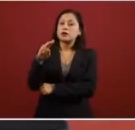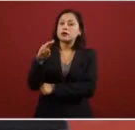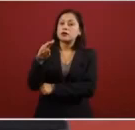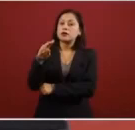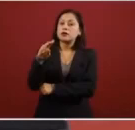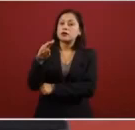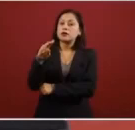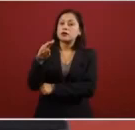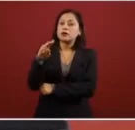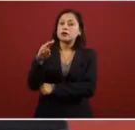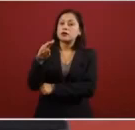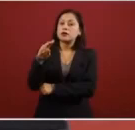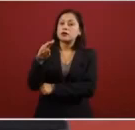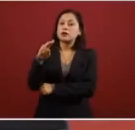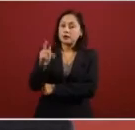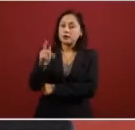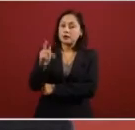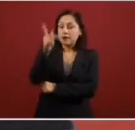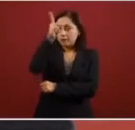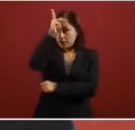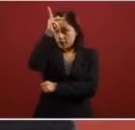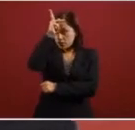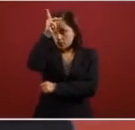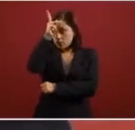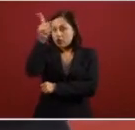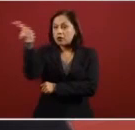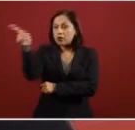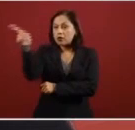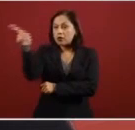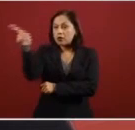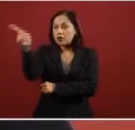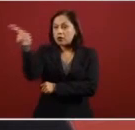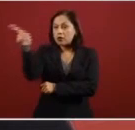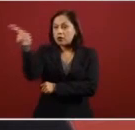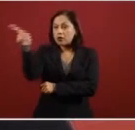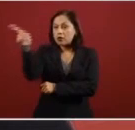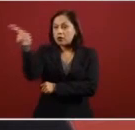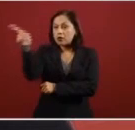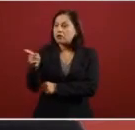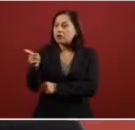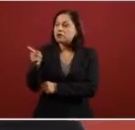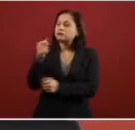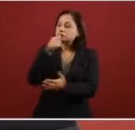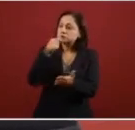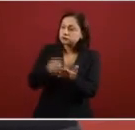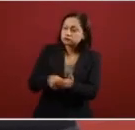or authorization from that country. Se nos otorgó. And they granted it.